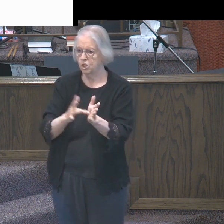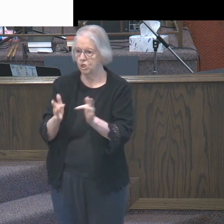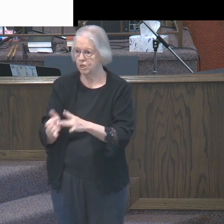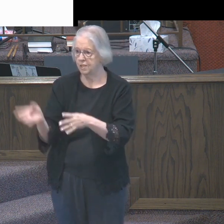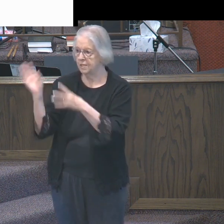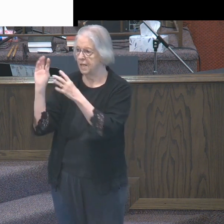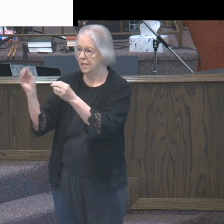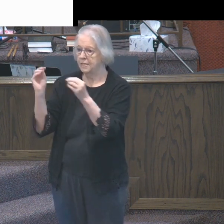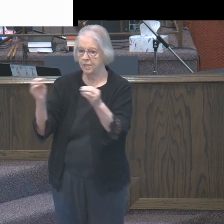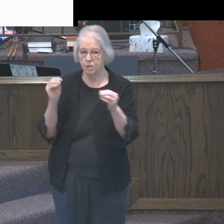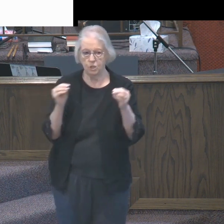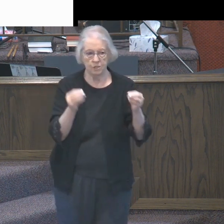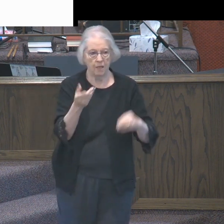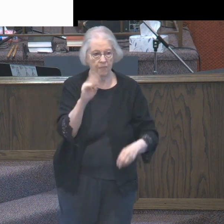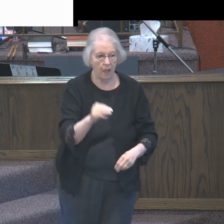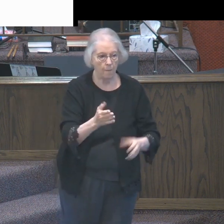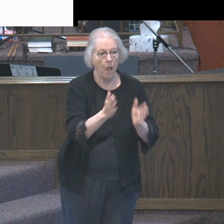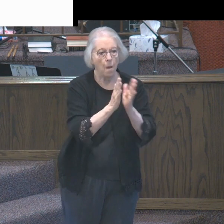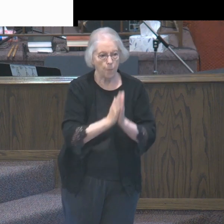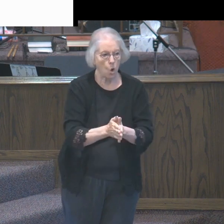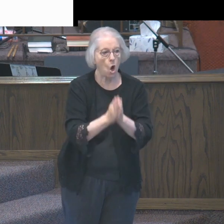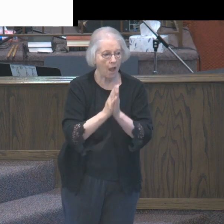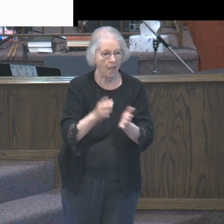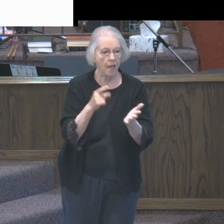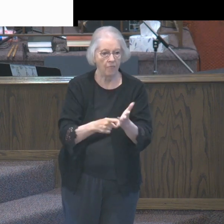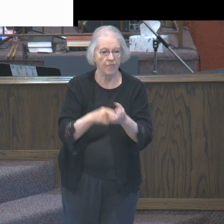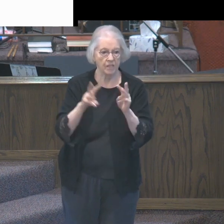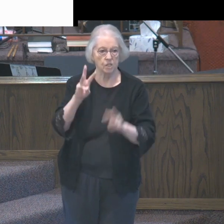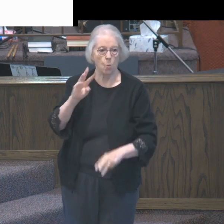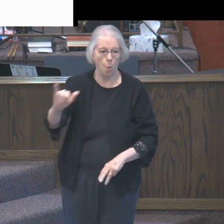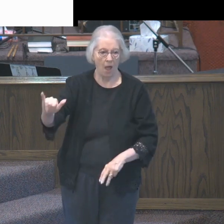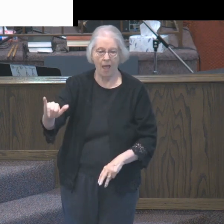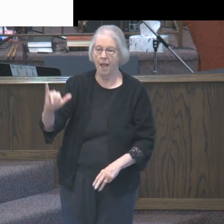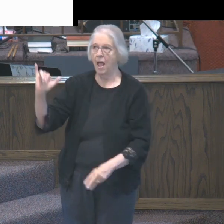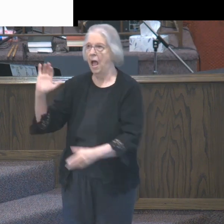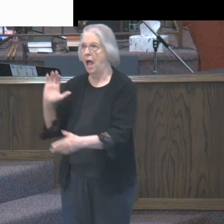pray this way, Our Father, completely